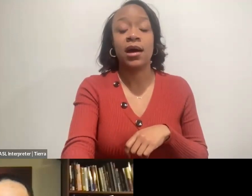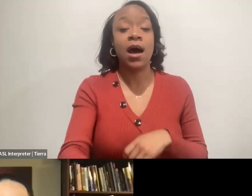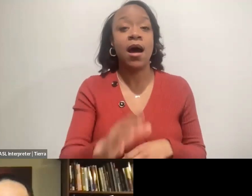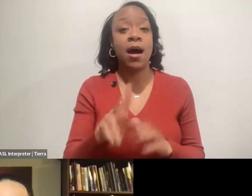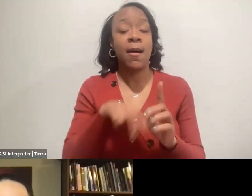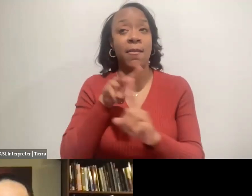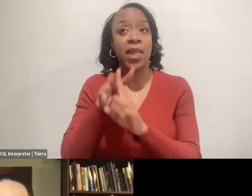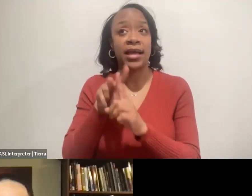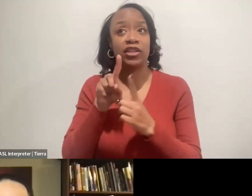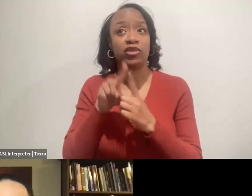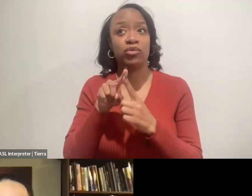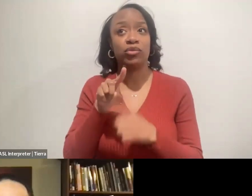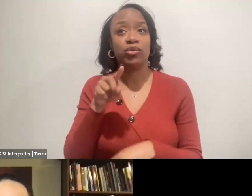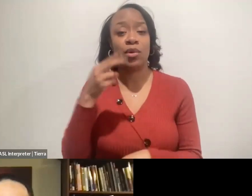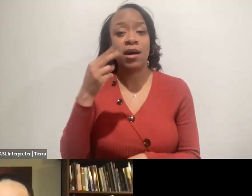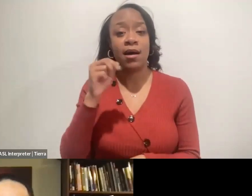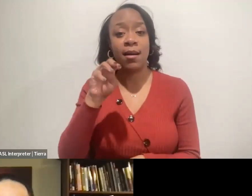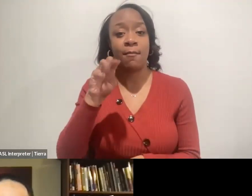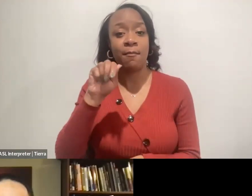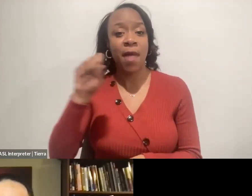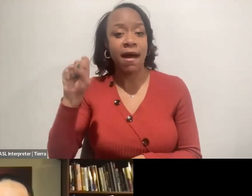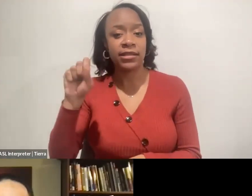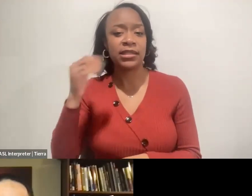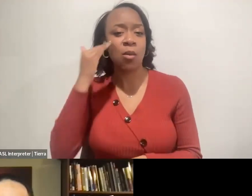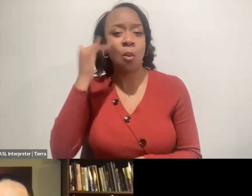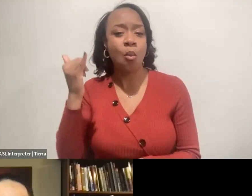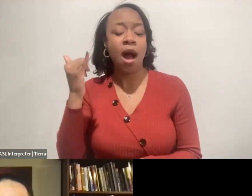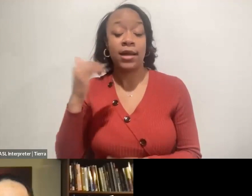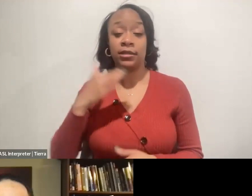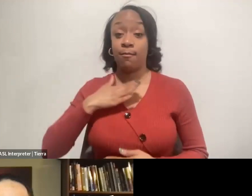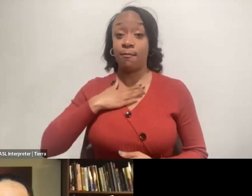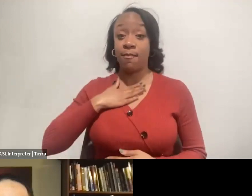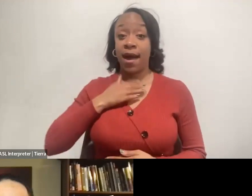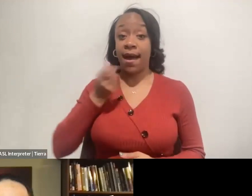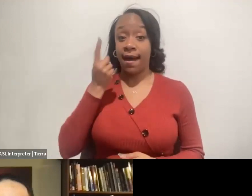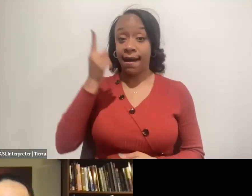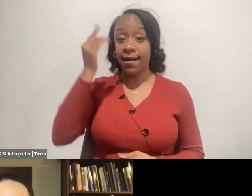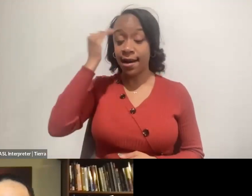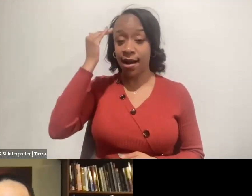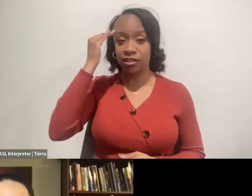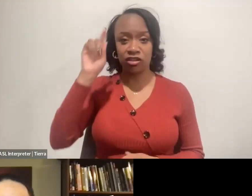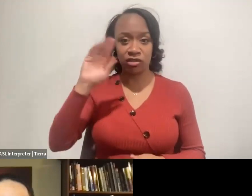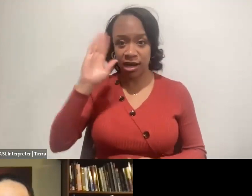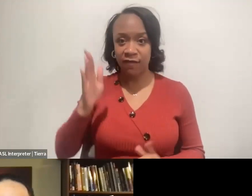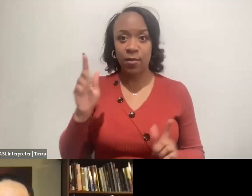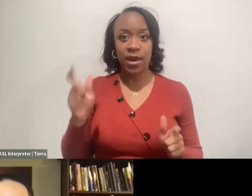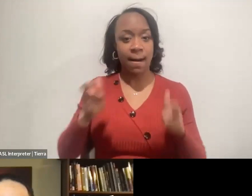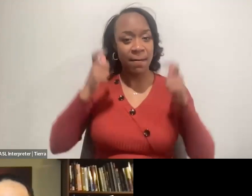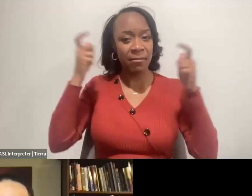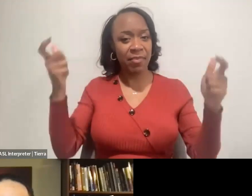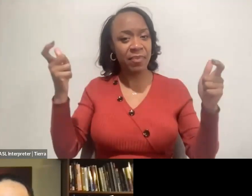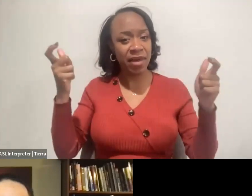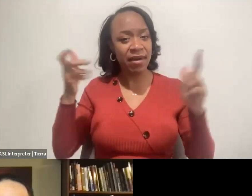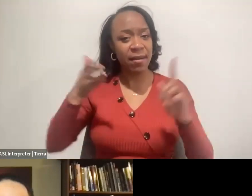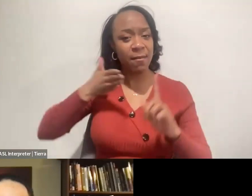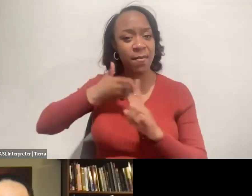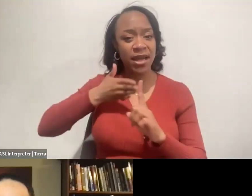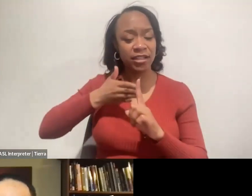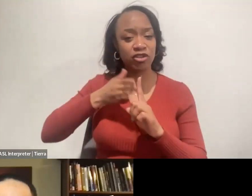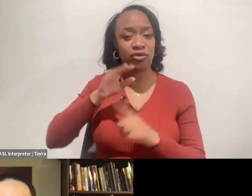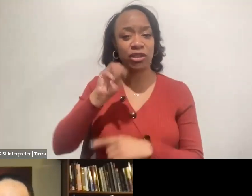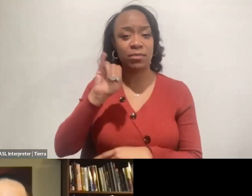it that, to my knowledge, there has never been a big mainstream US media